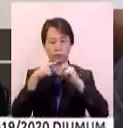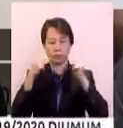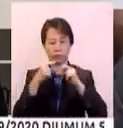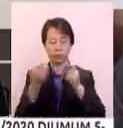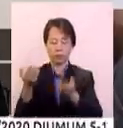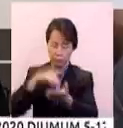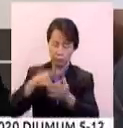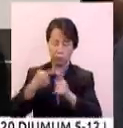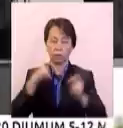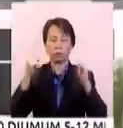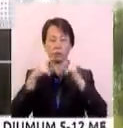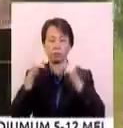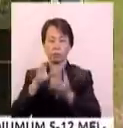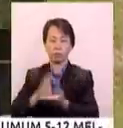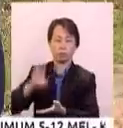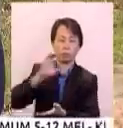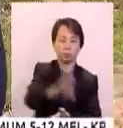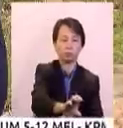from private investment.